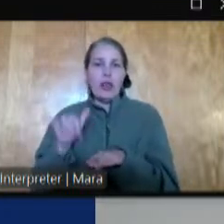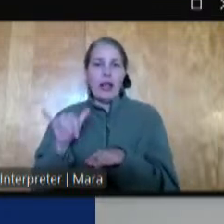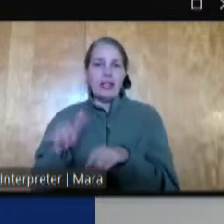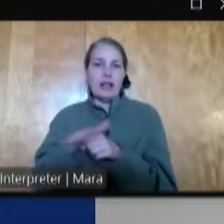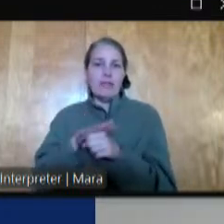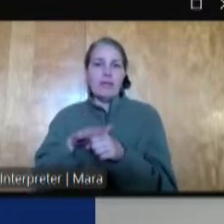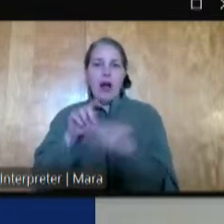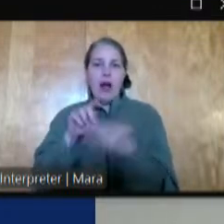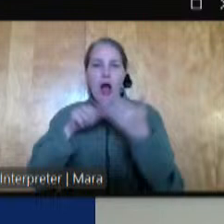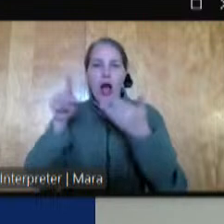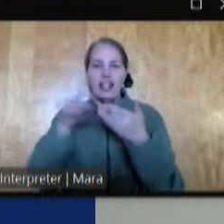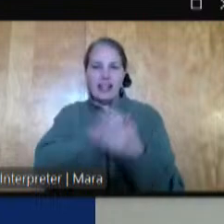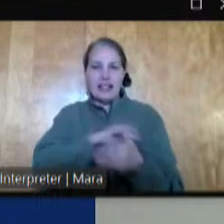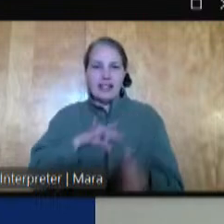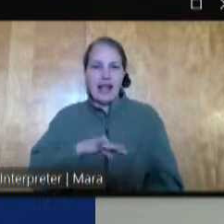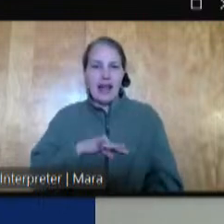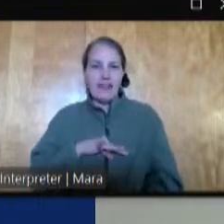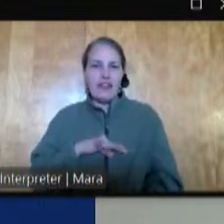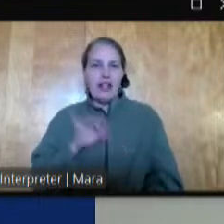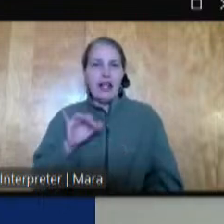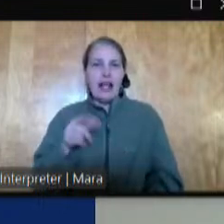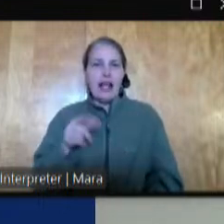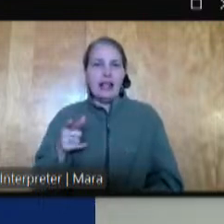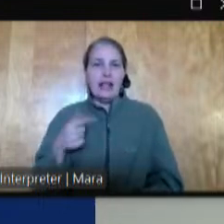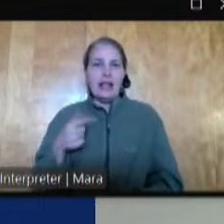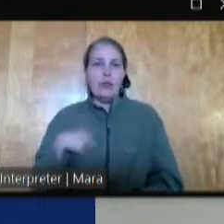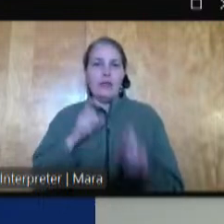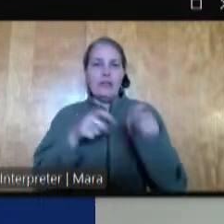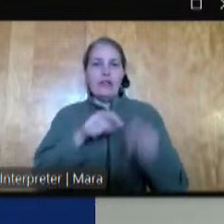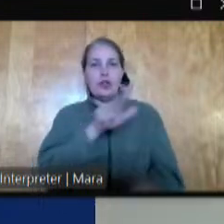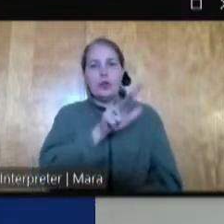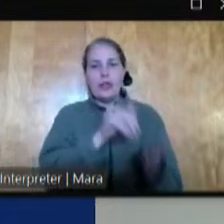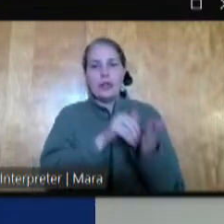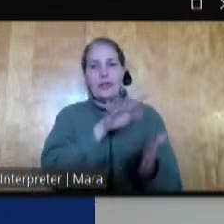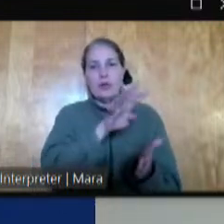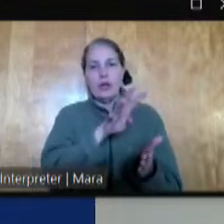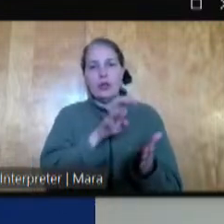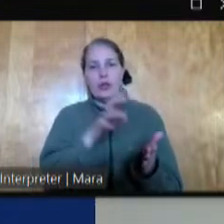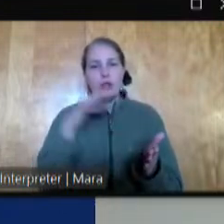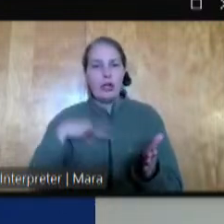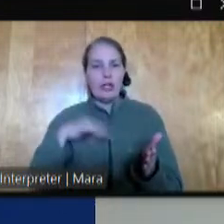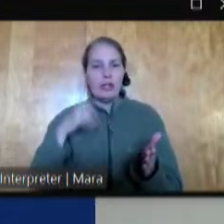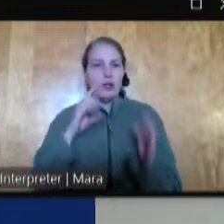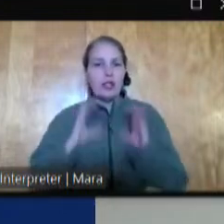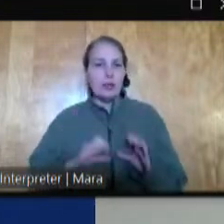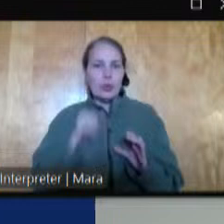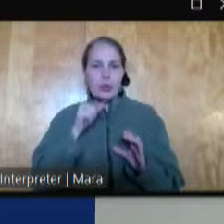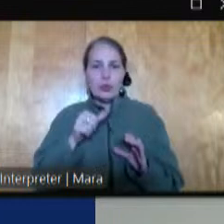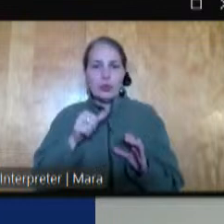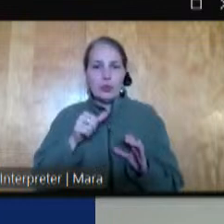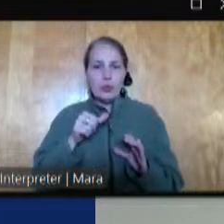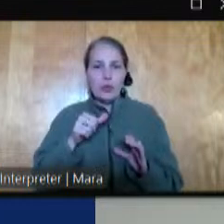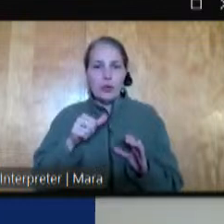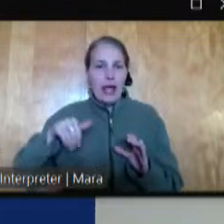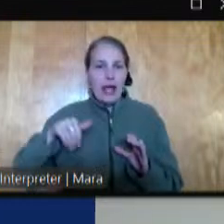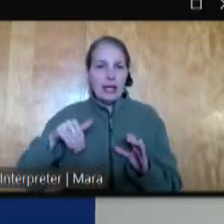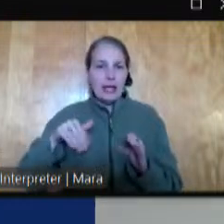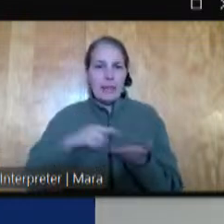Some customers hadn't quite paid. Over 600 checks have gone out for customers that had paid in advance that have been